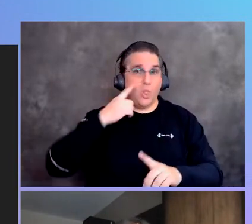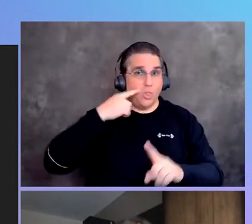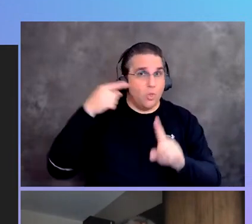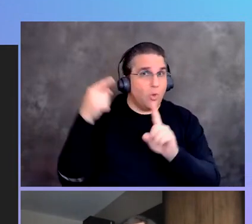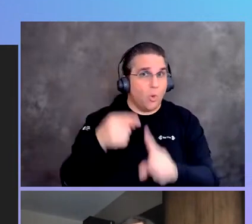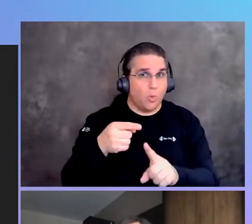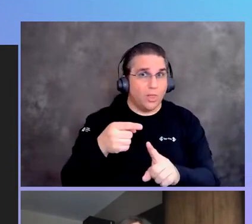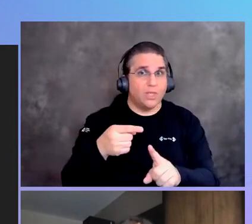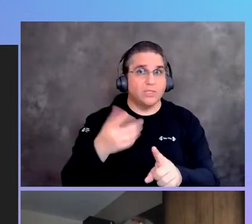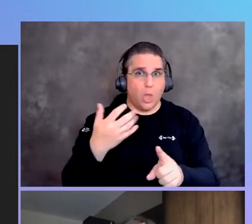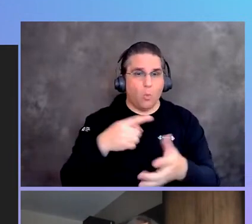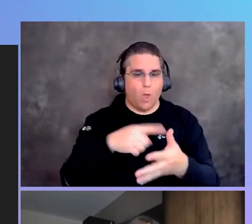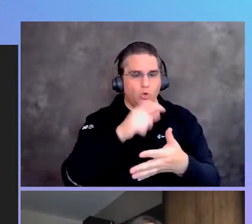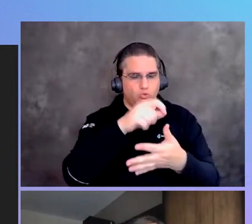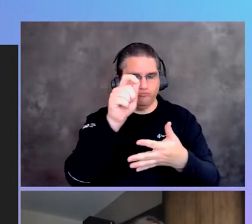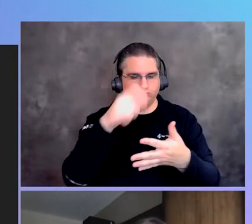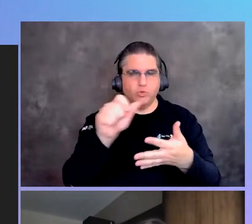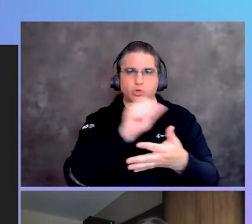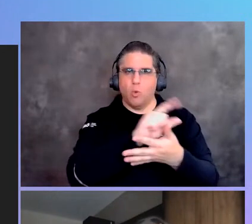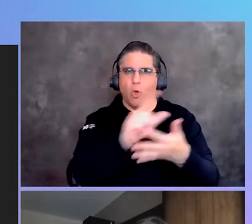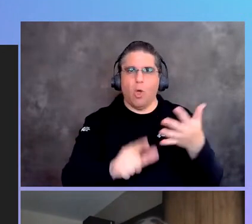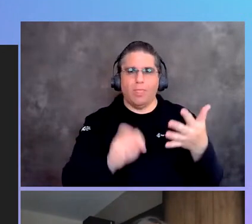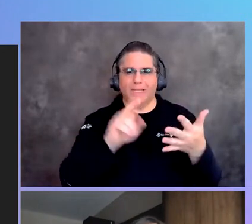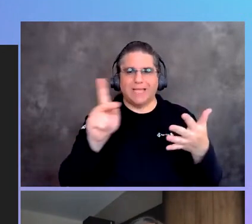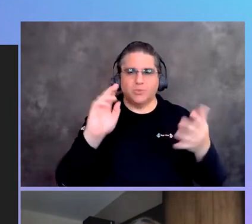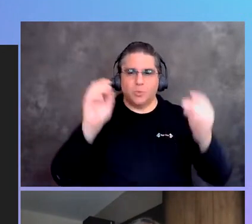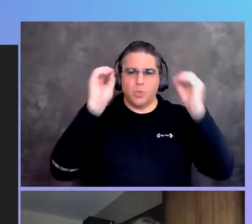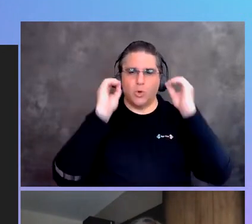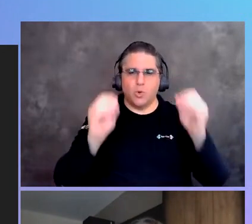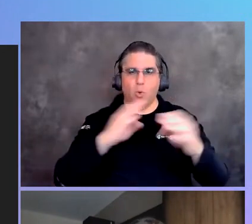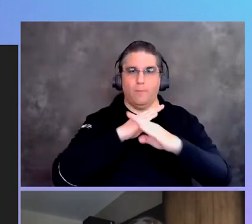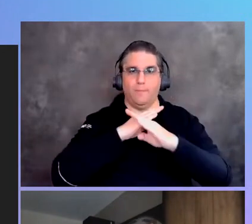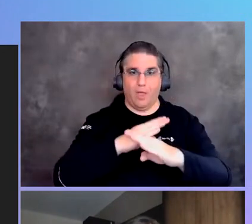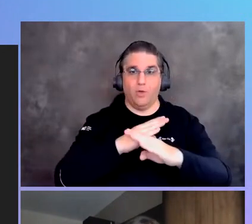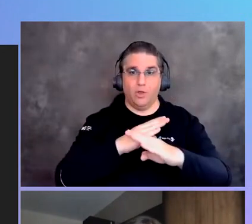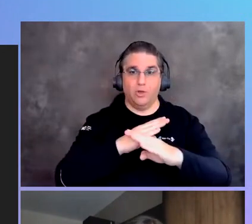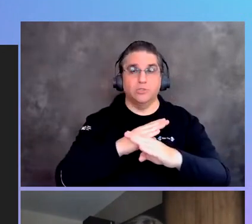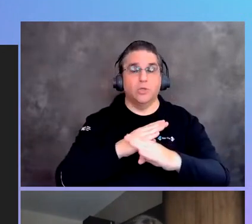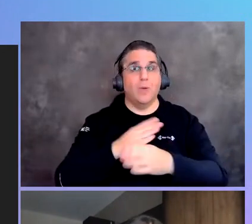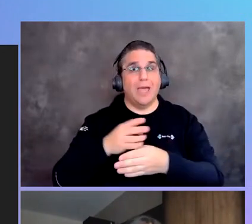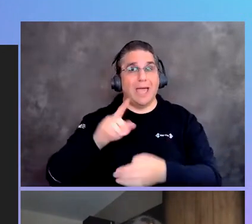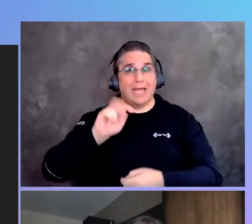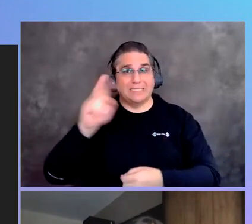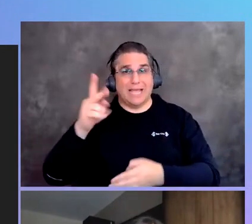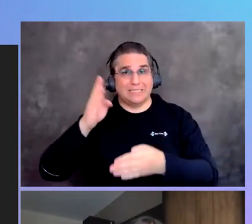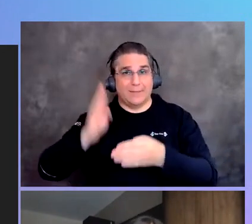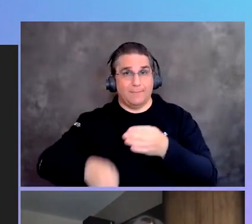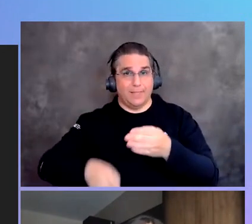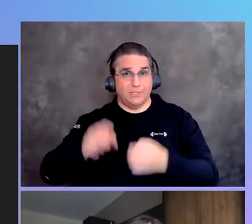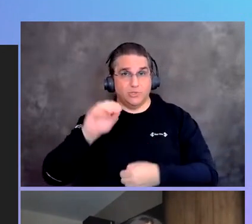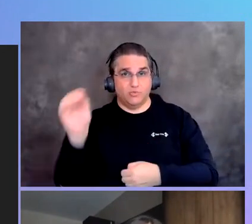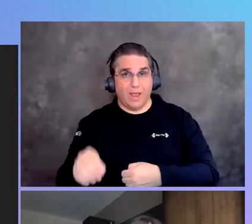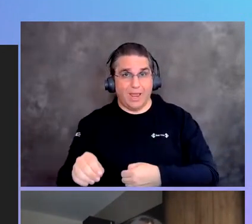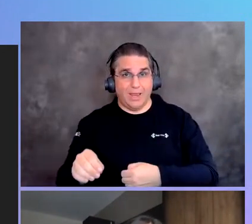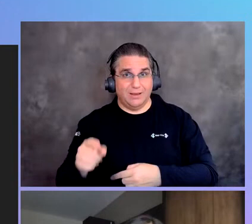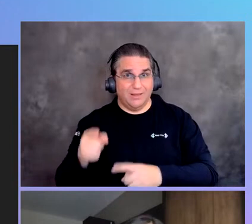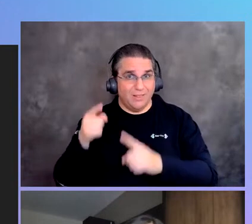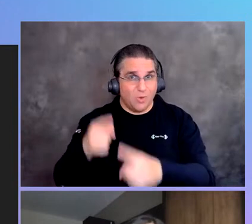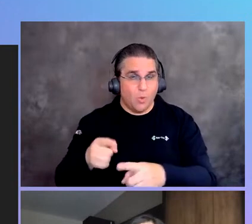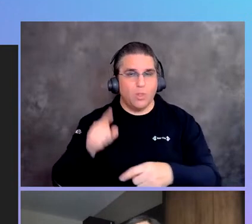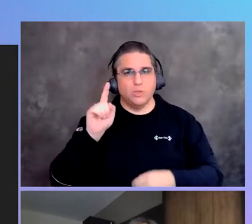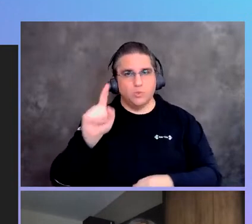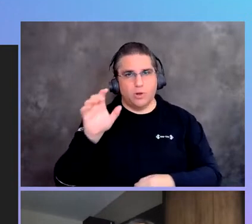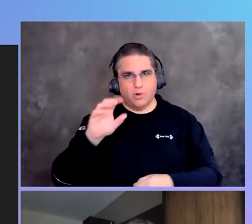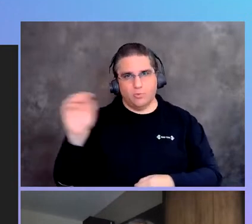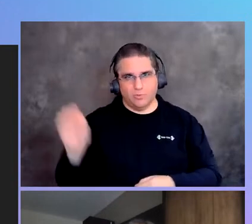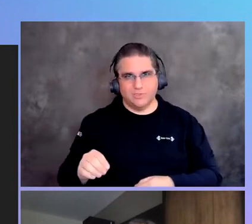the tasks with no barriers. So task completion rate is 100%. That's the metric that we're working towards.